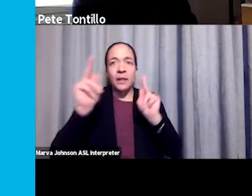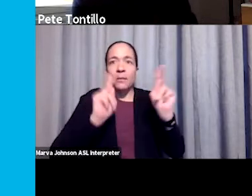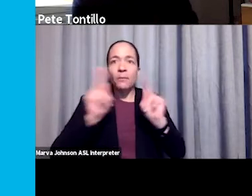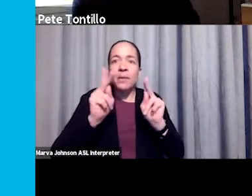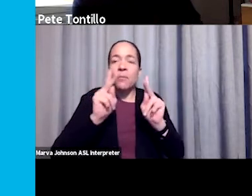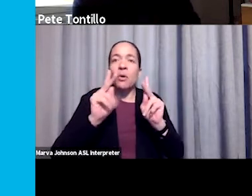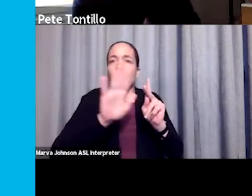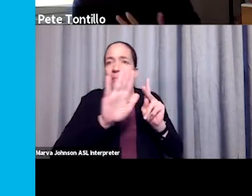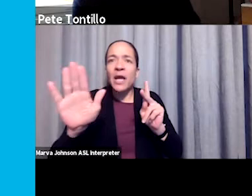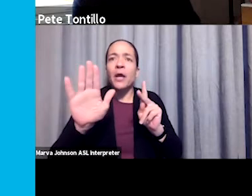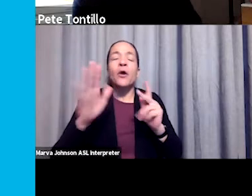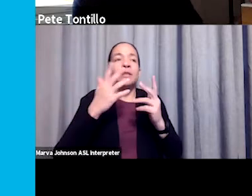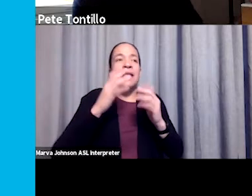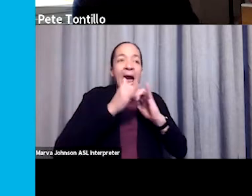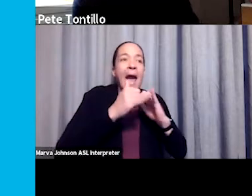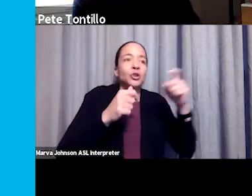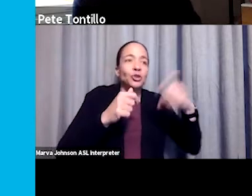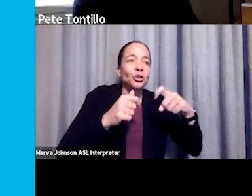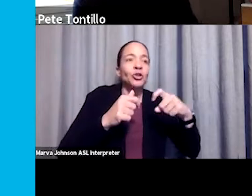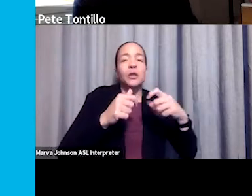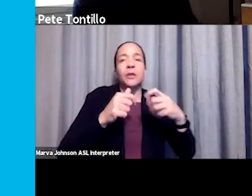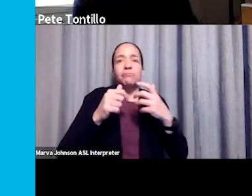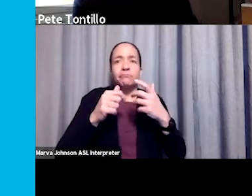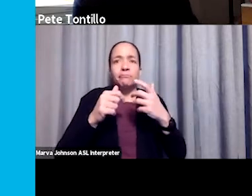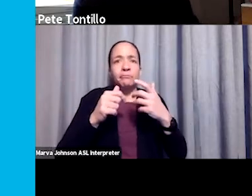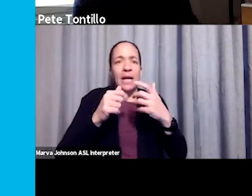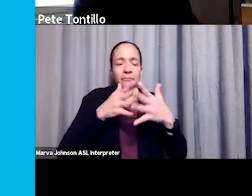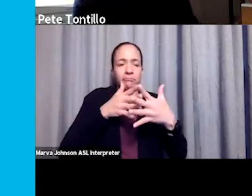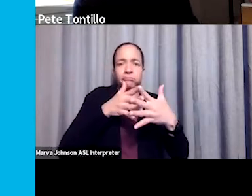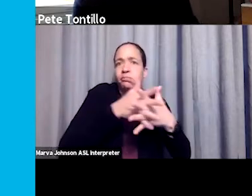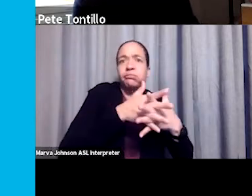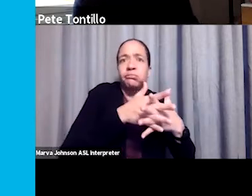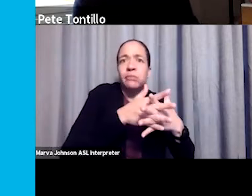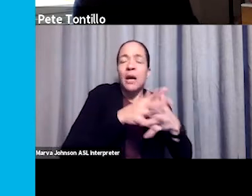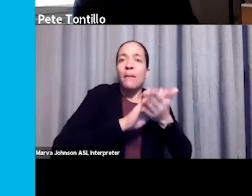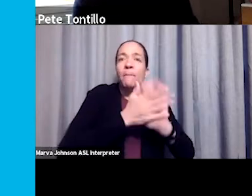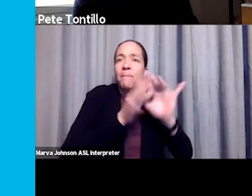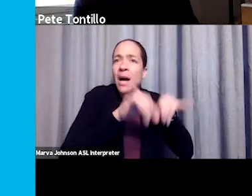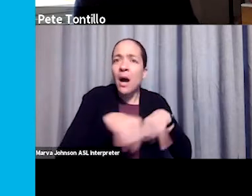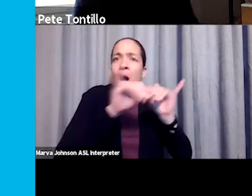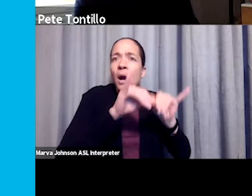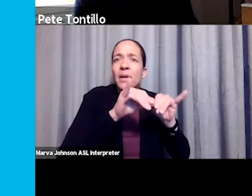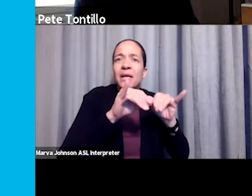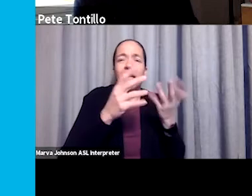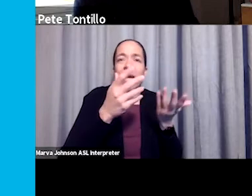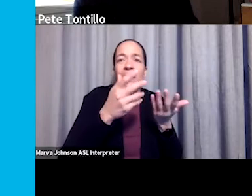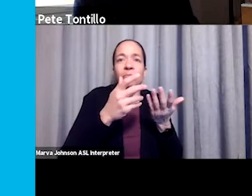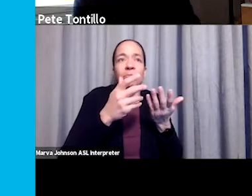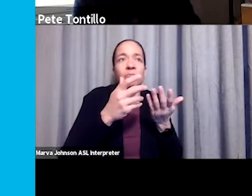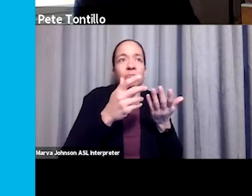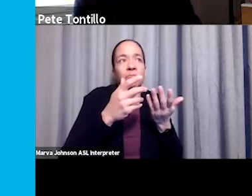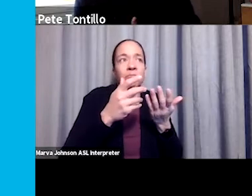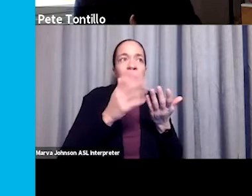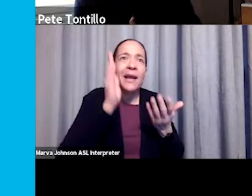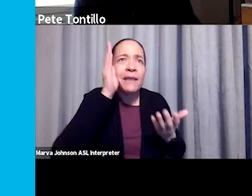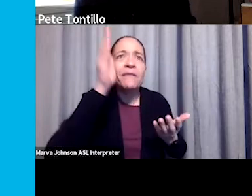should be, that have been driven into the culture over time and have come over time to become so common that they come to sound like common sense. And